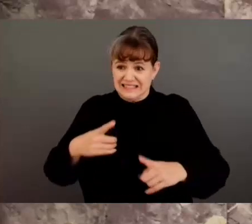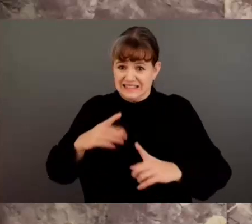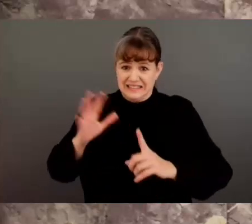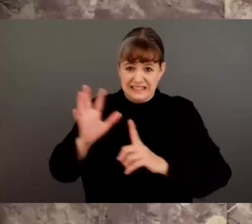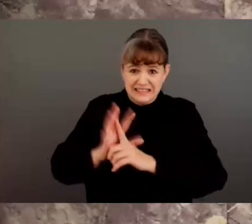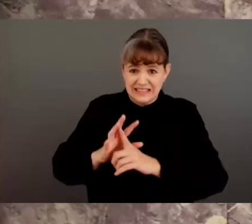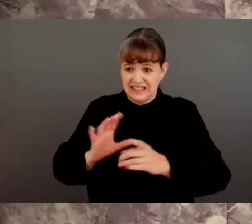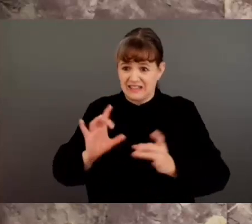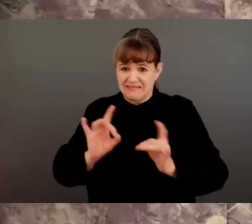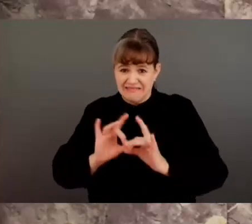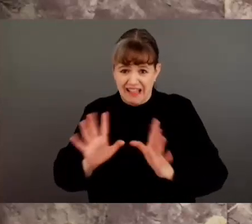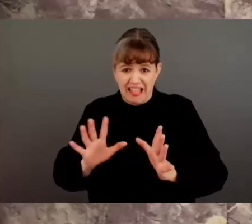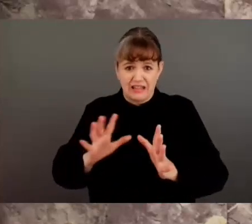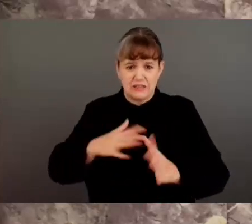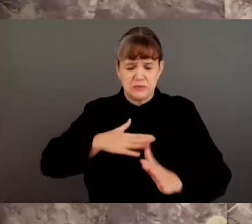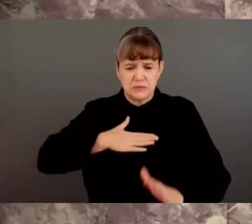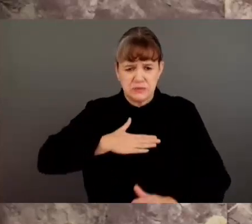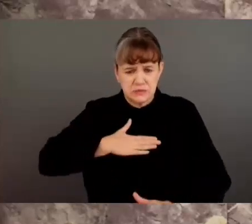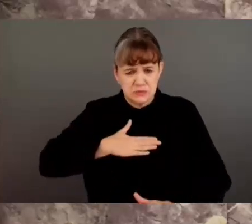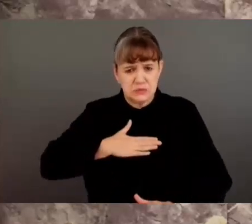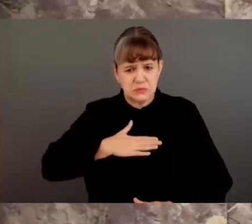and absolutely